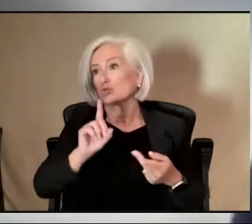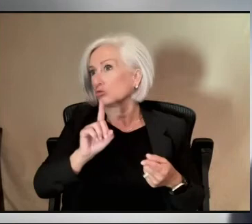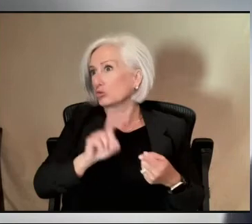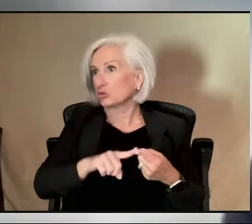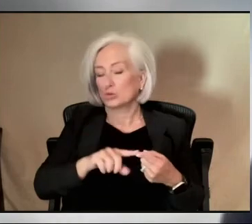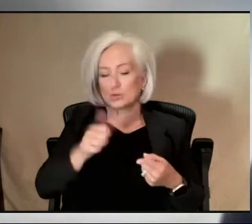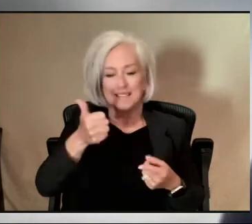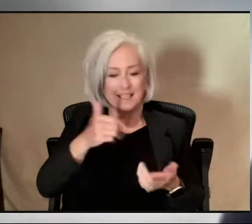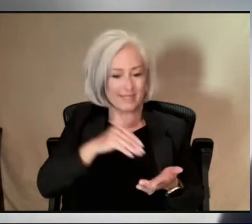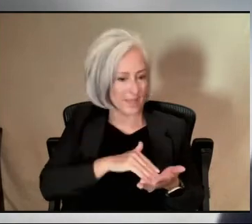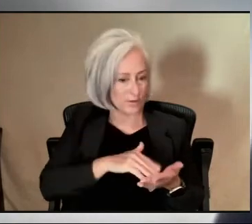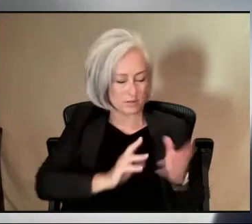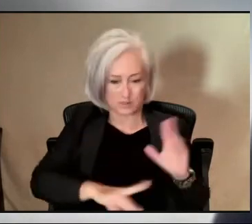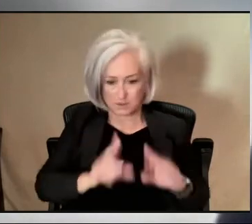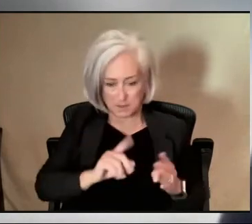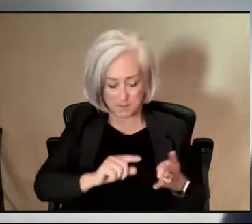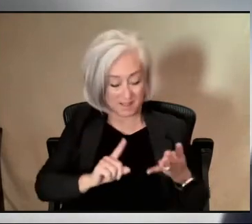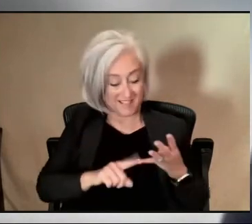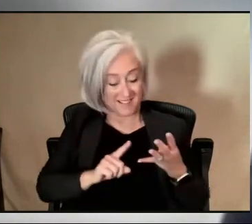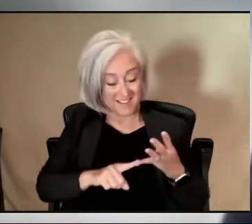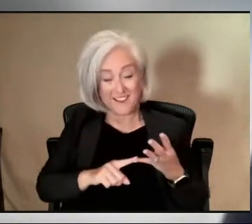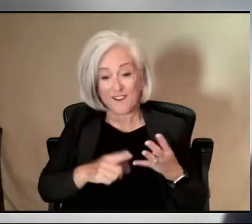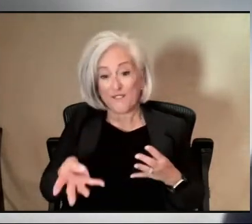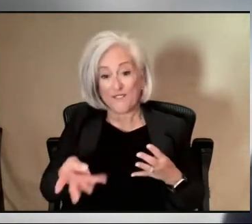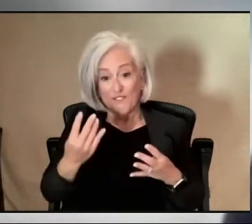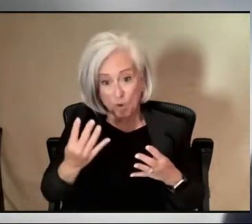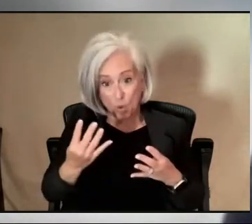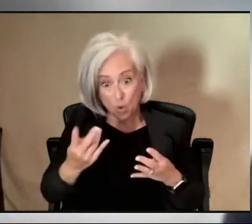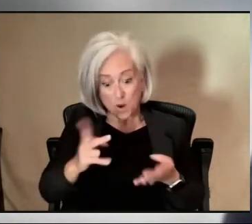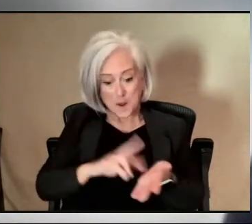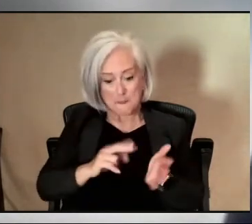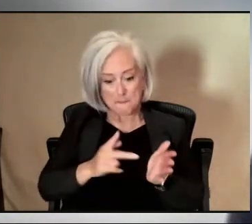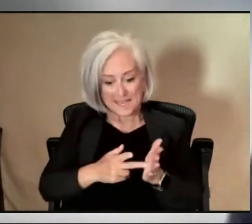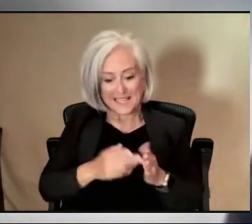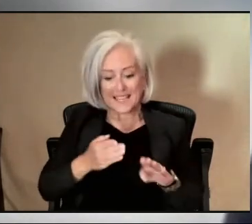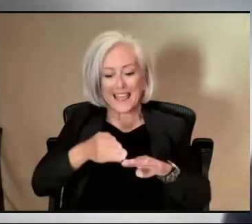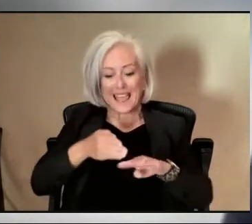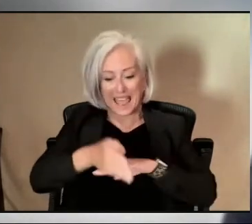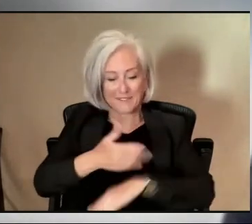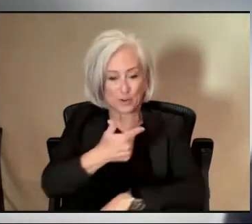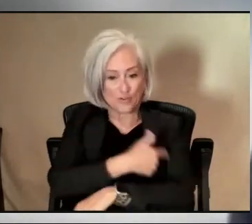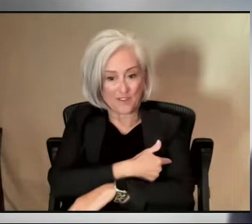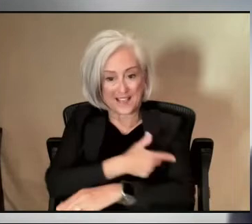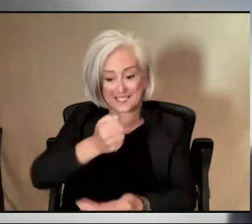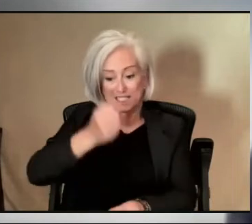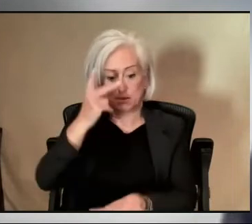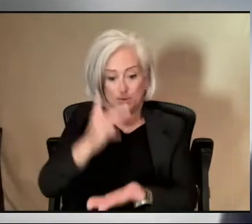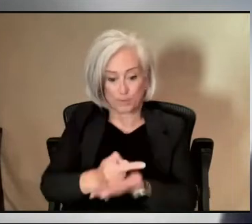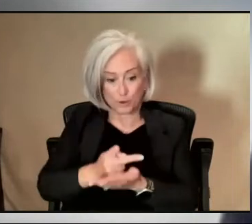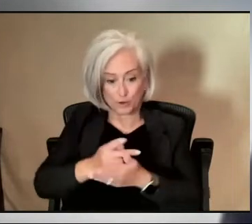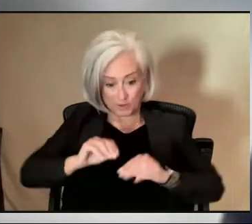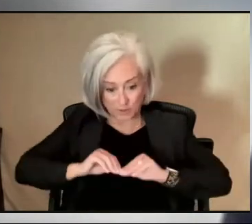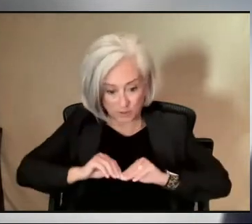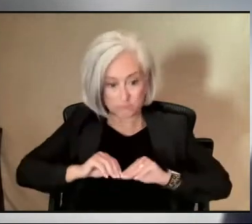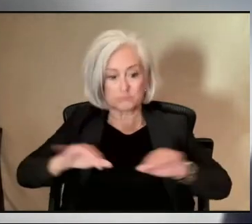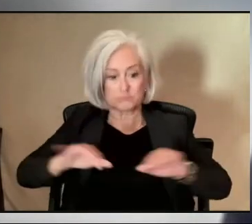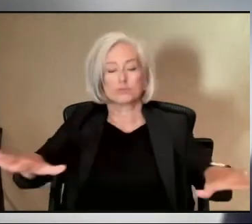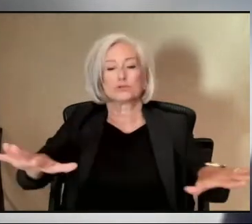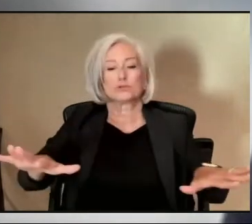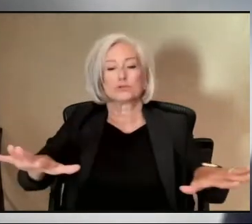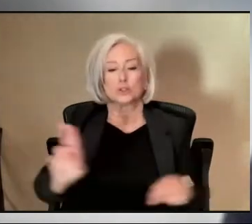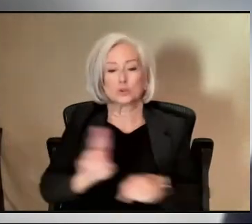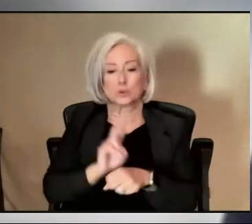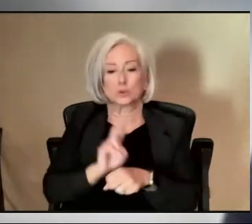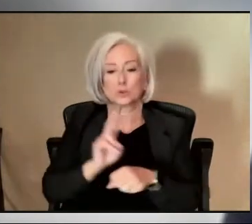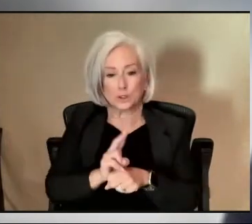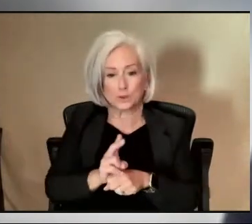in them. Phase 4 is after the vaccine is actually approved and in use. Now we can collect safety